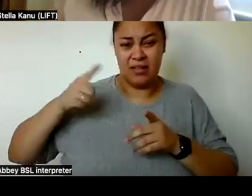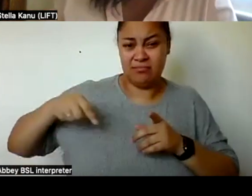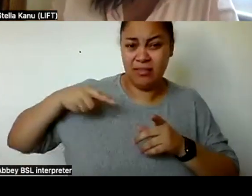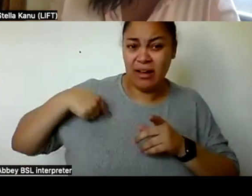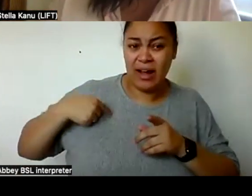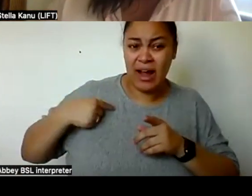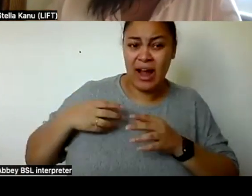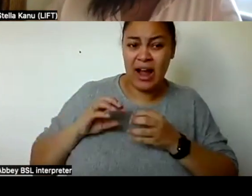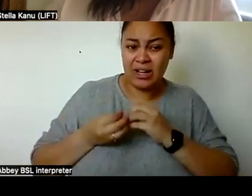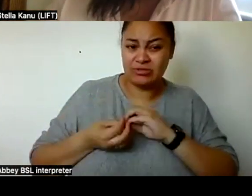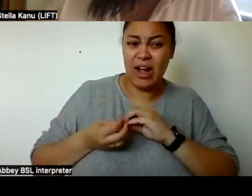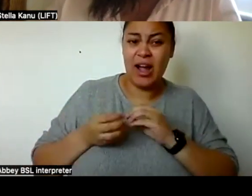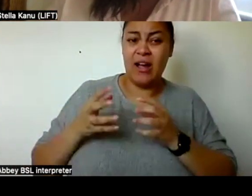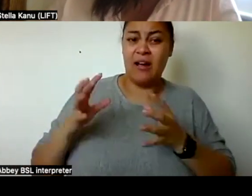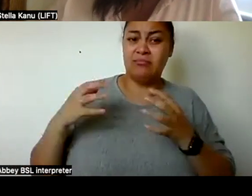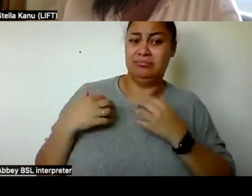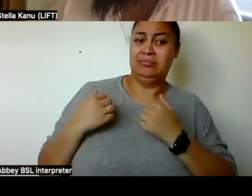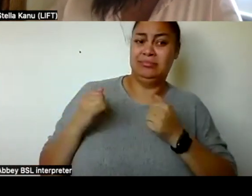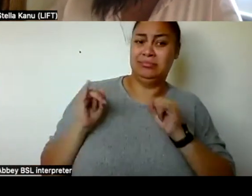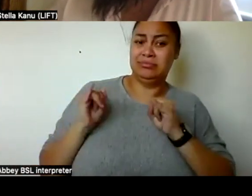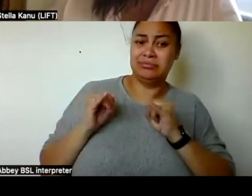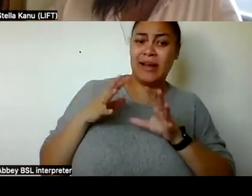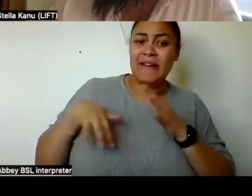hostile environment that can really